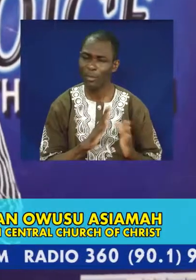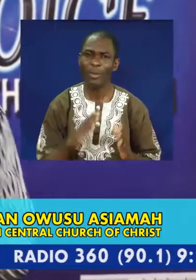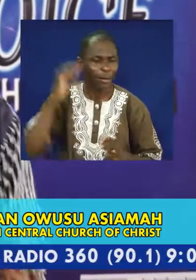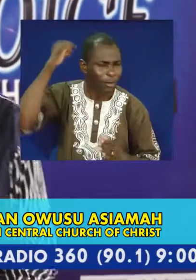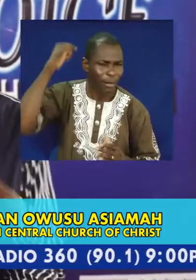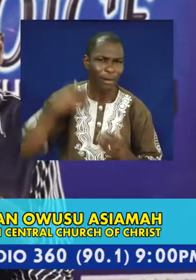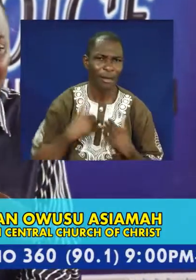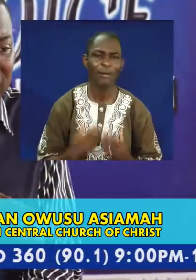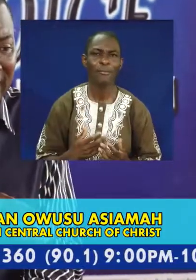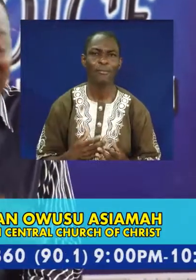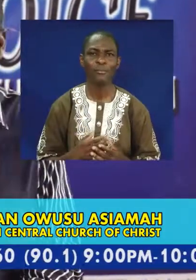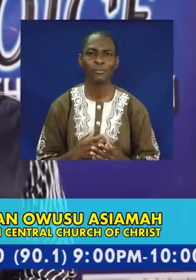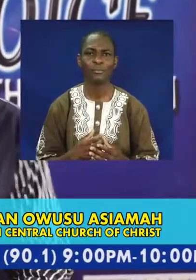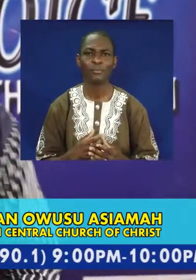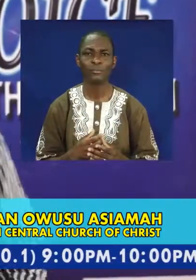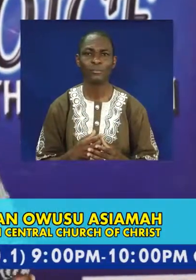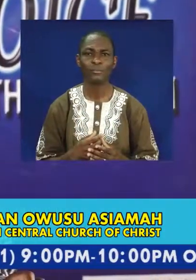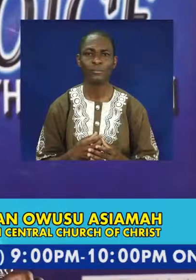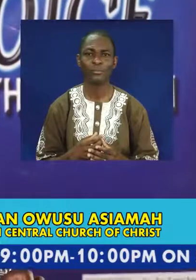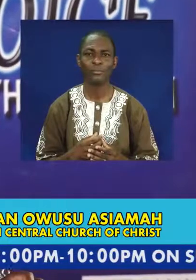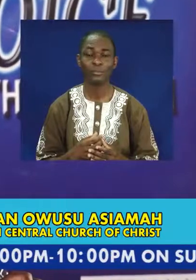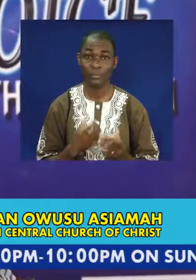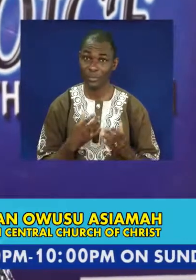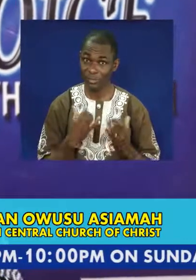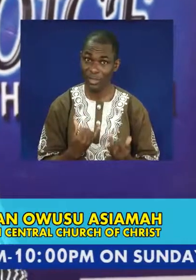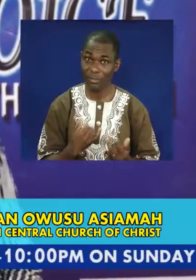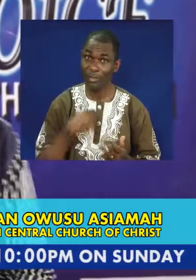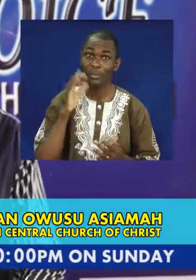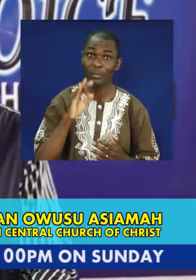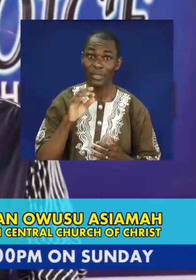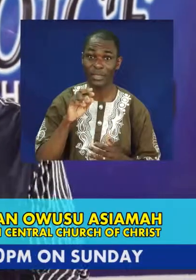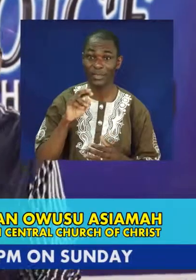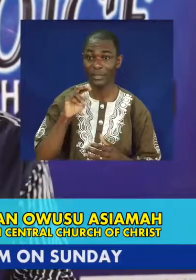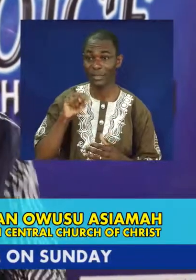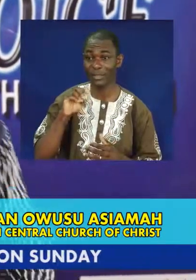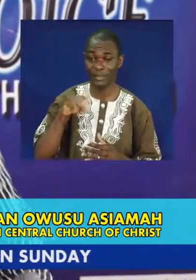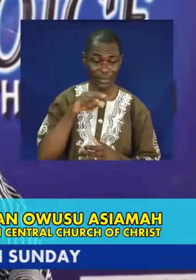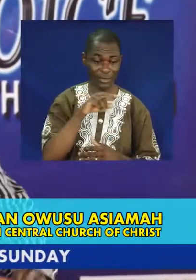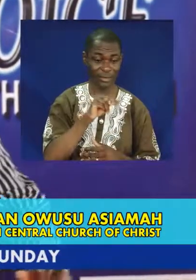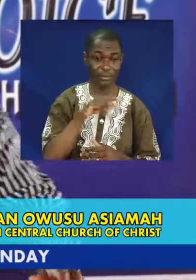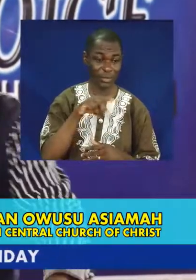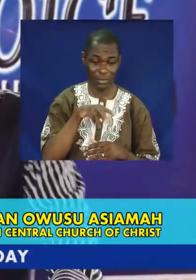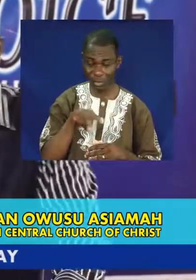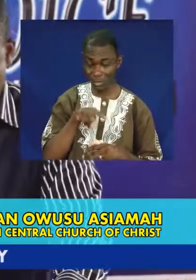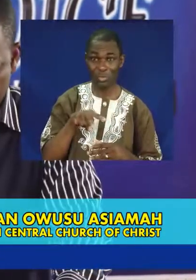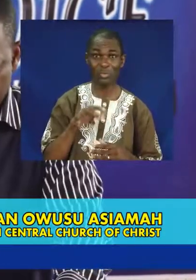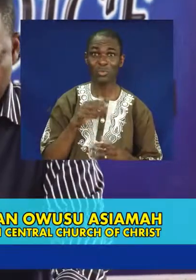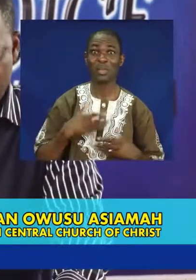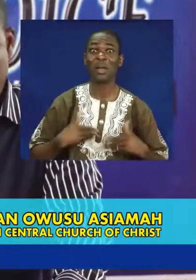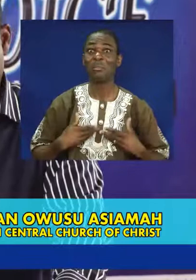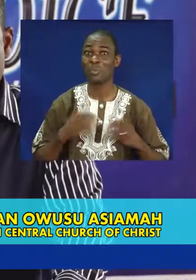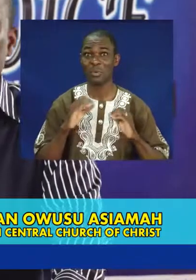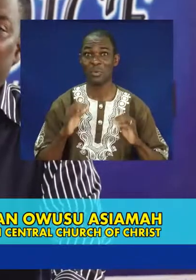much partisanship, no? The Akofa Bani said, and what am I young Nino Crack? Oh, and some will trust Yaka and Casa and Casa Emu.